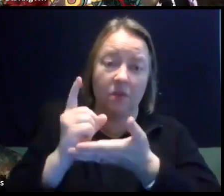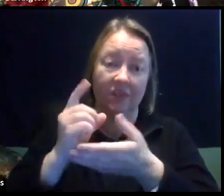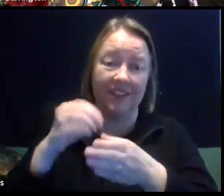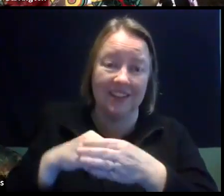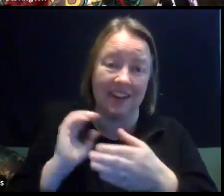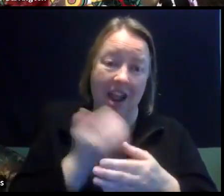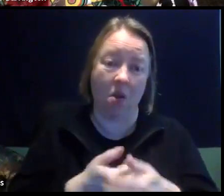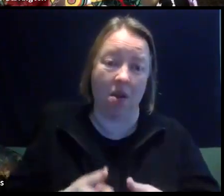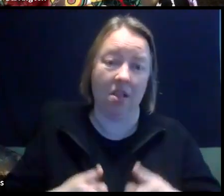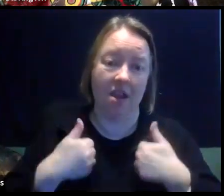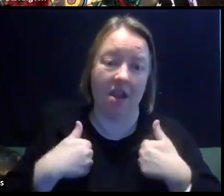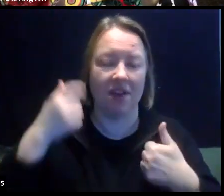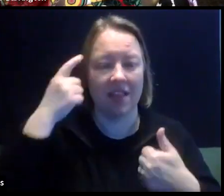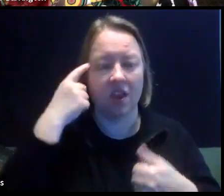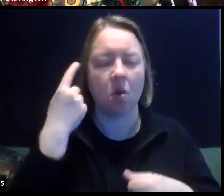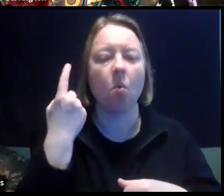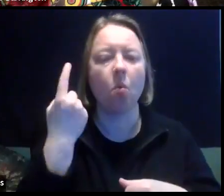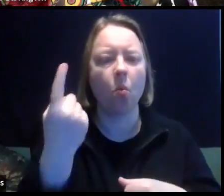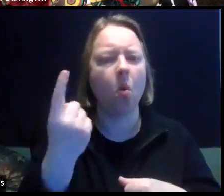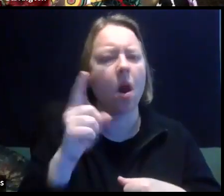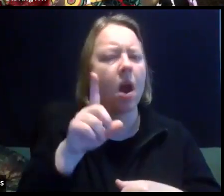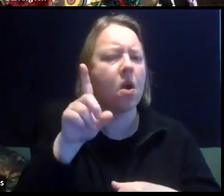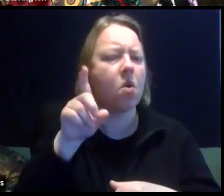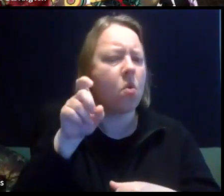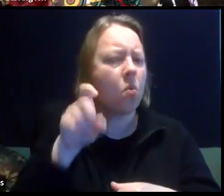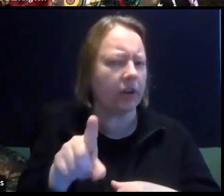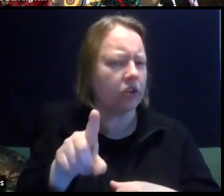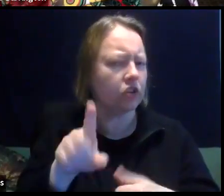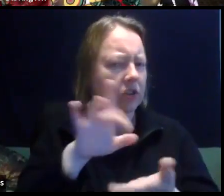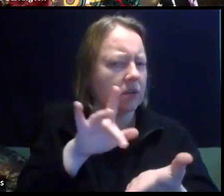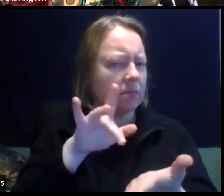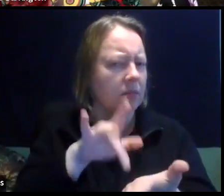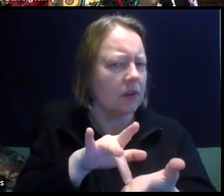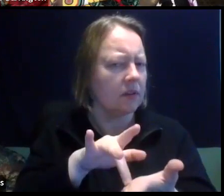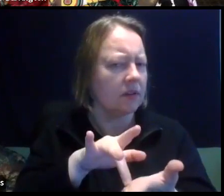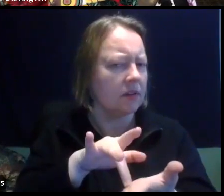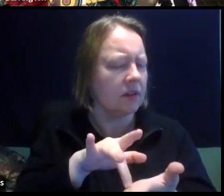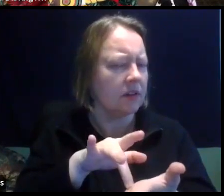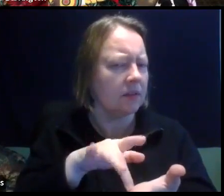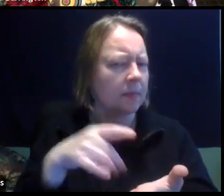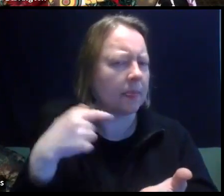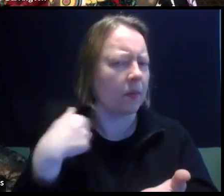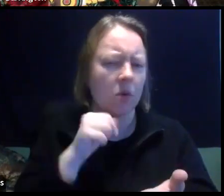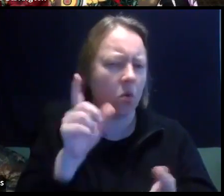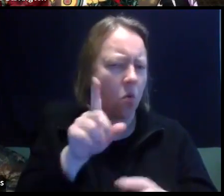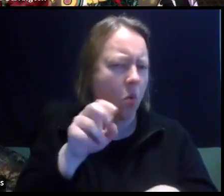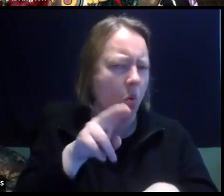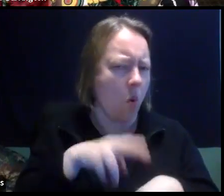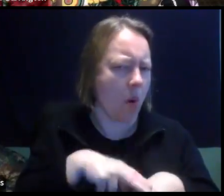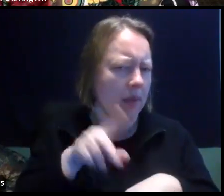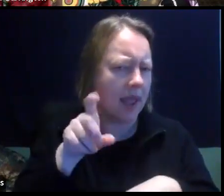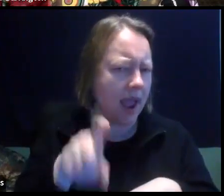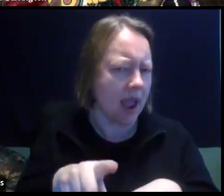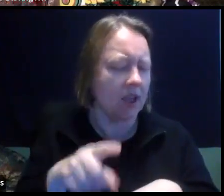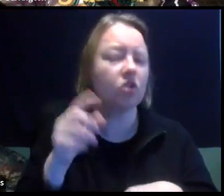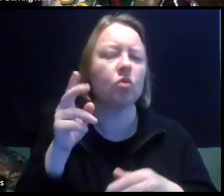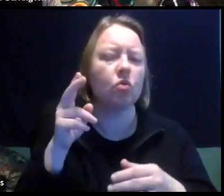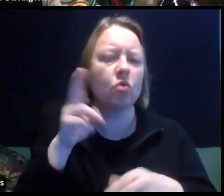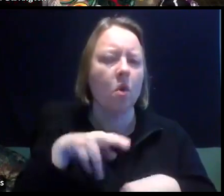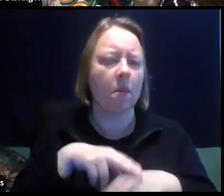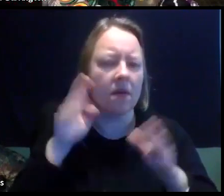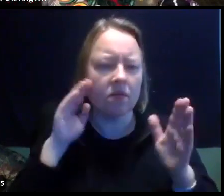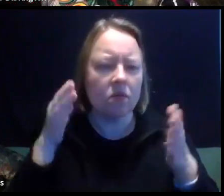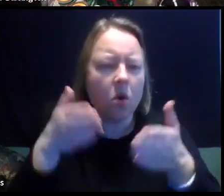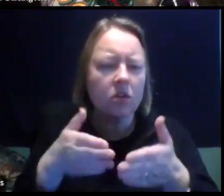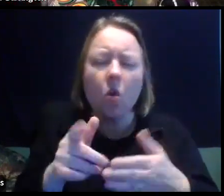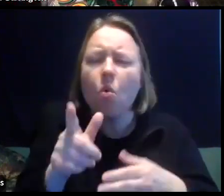I think one centering question that we're not normally asking, we're normally centering on who has